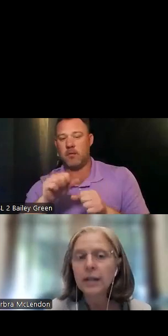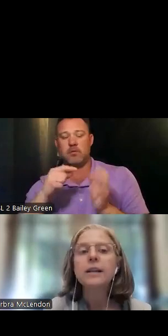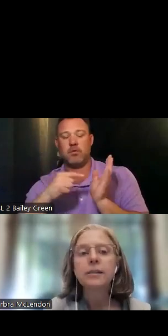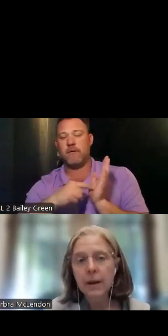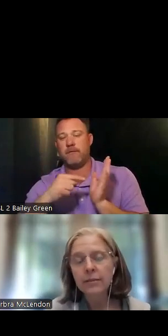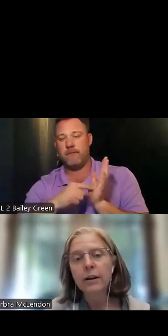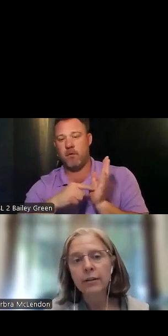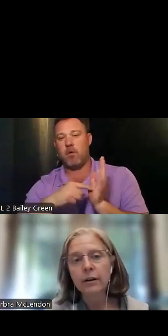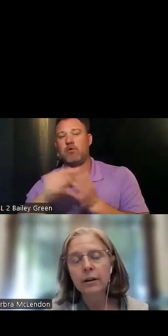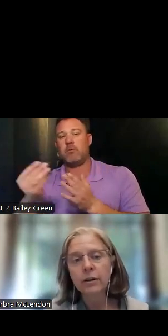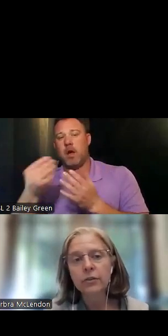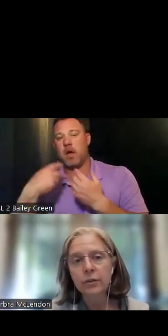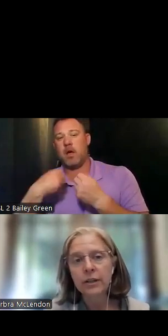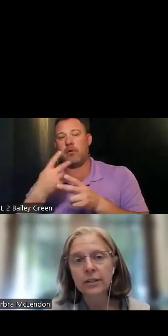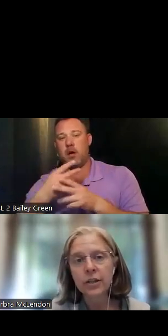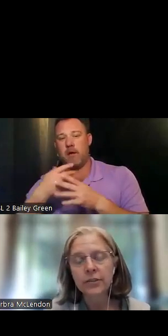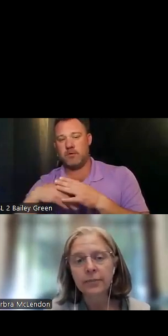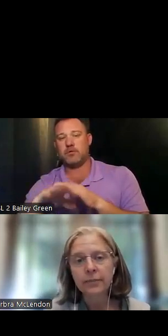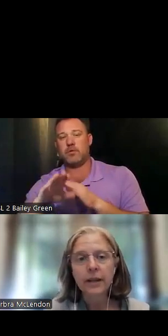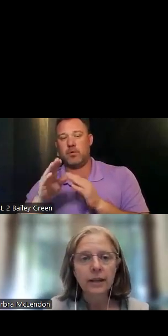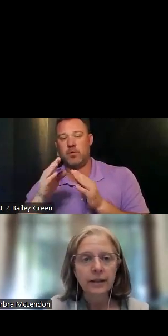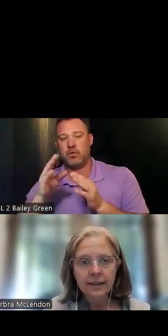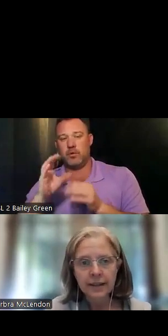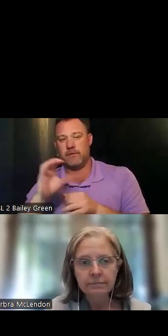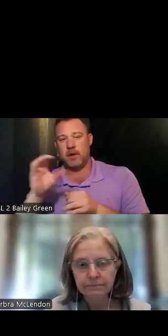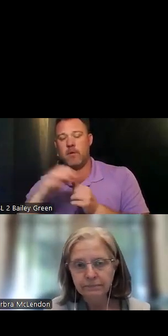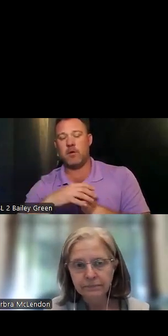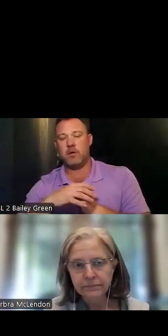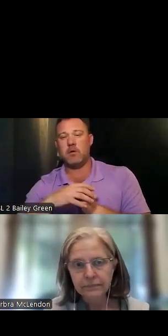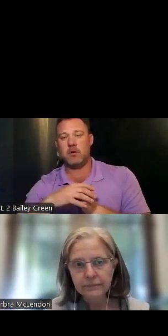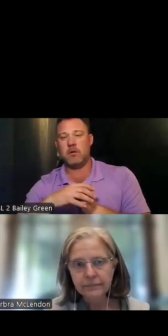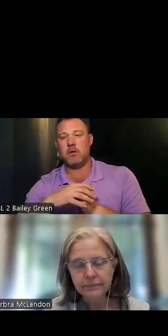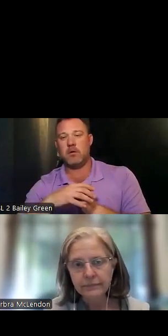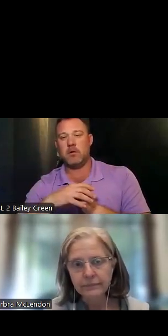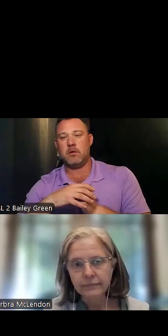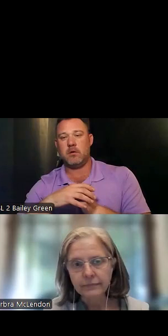afford to buy their healthcare coverage through the exchange. Next slide.